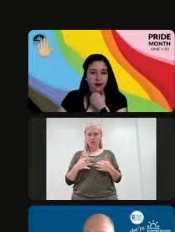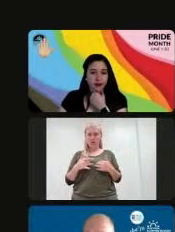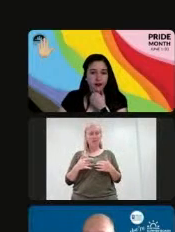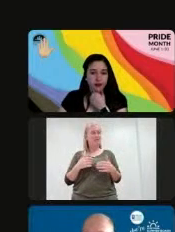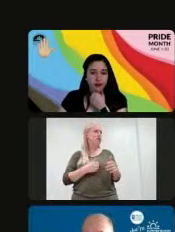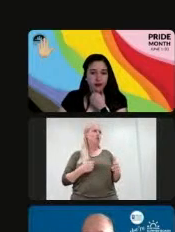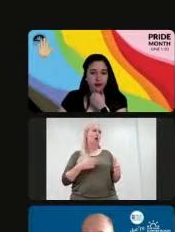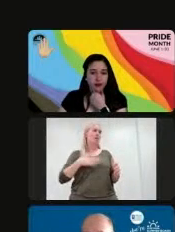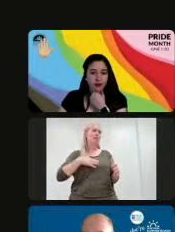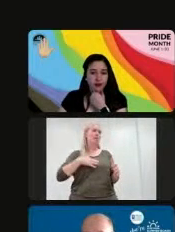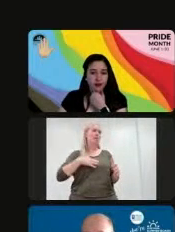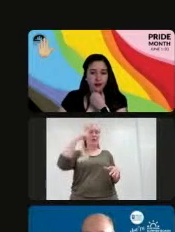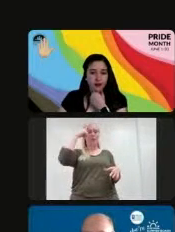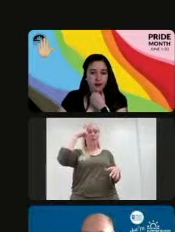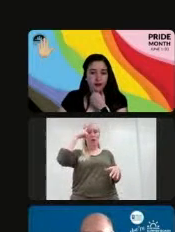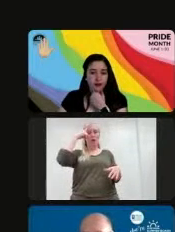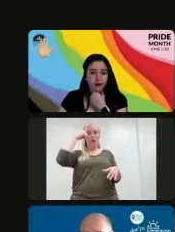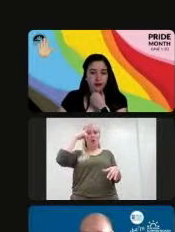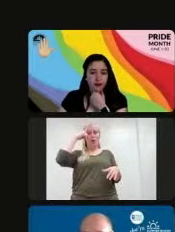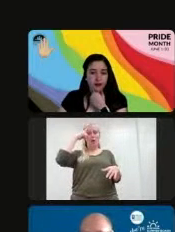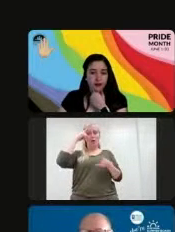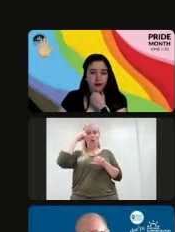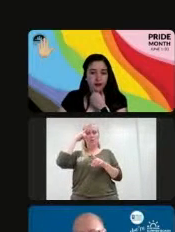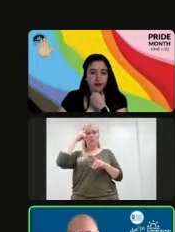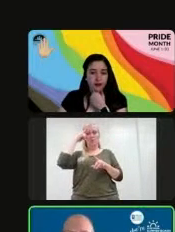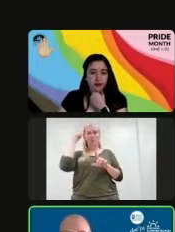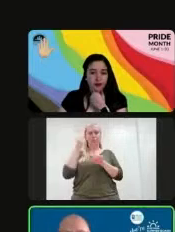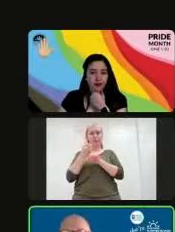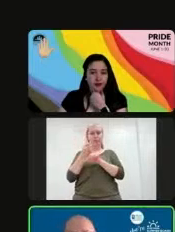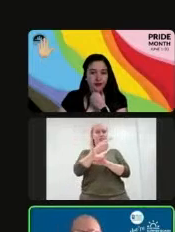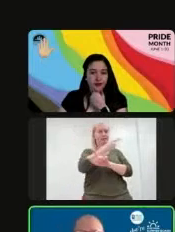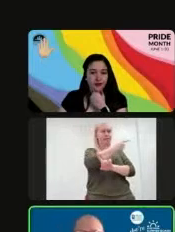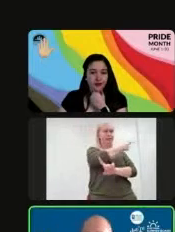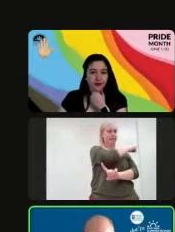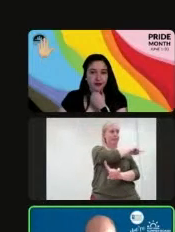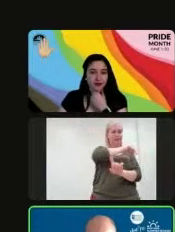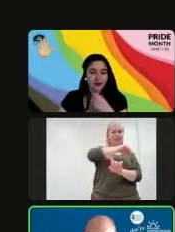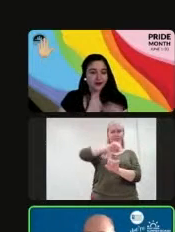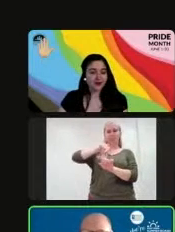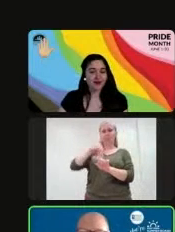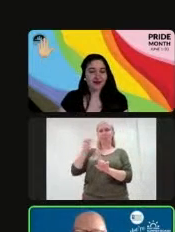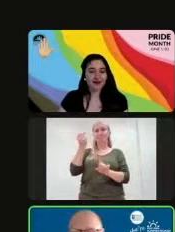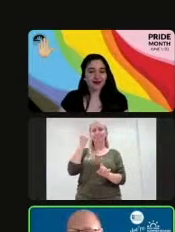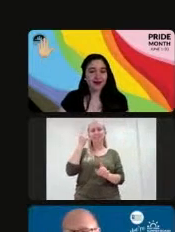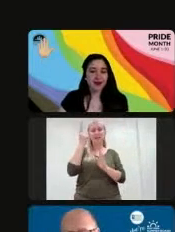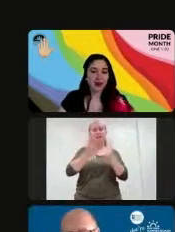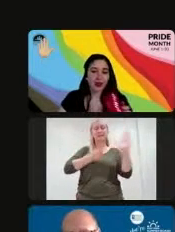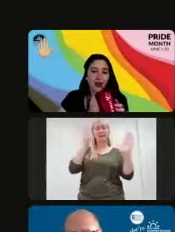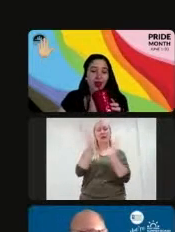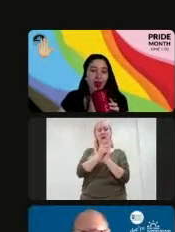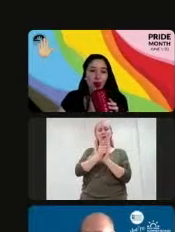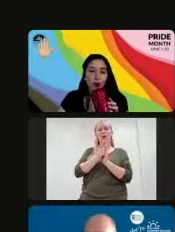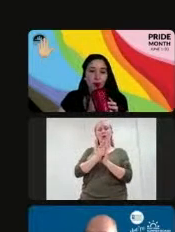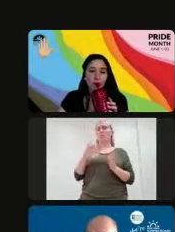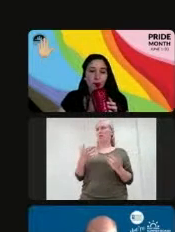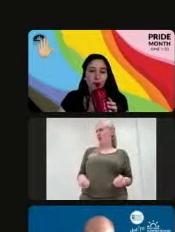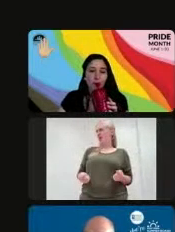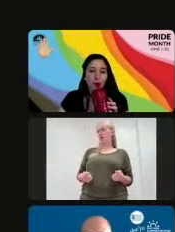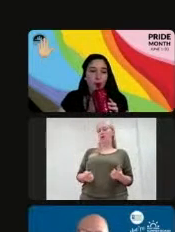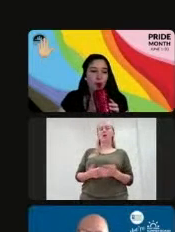Sorry, my brain did one of those things for a second. It's that hour. Yeah, it's like, what?